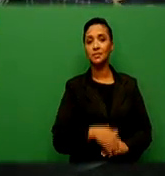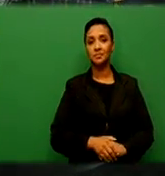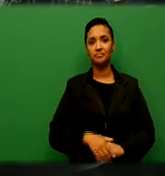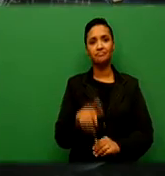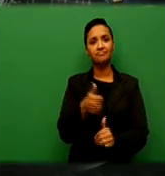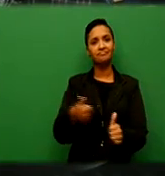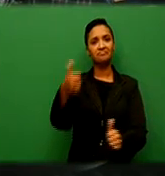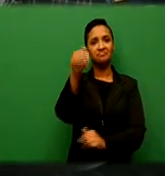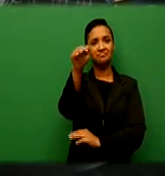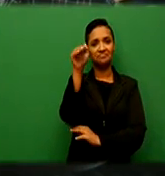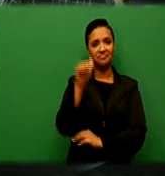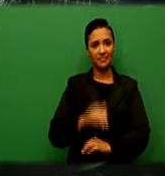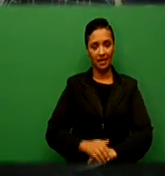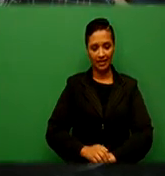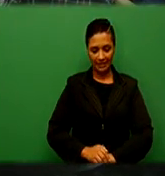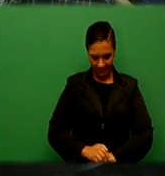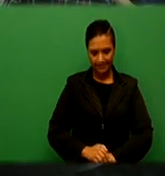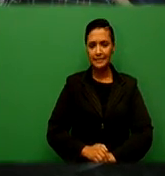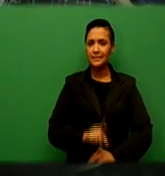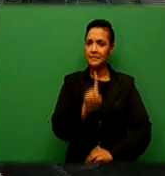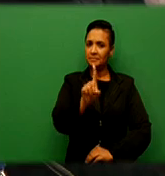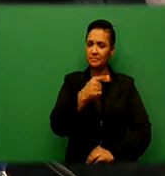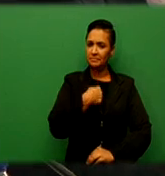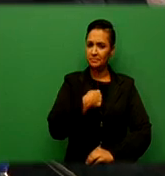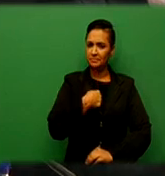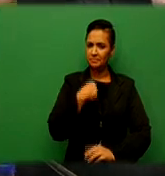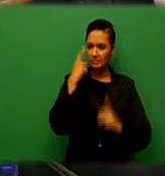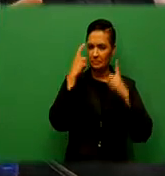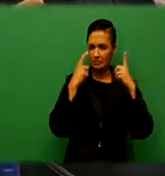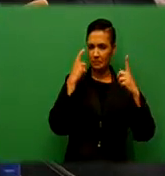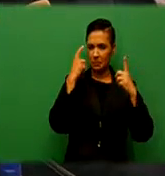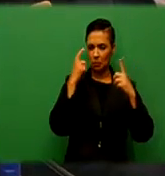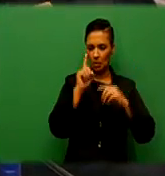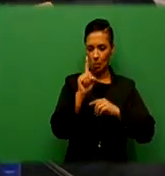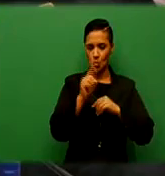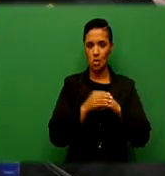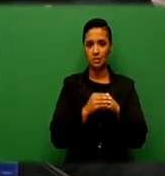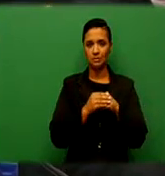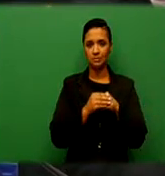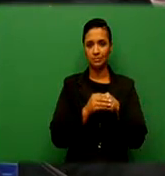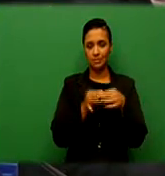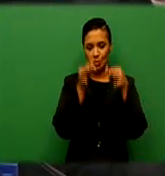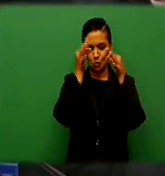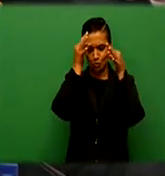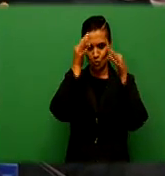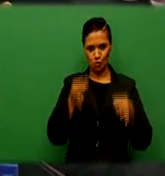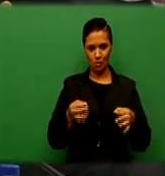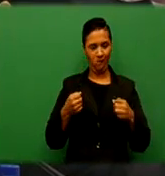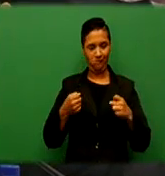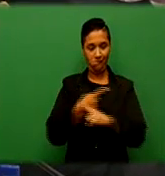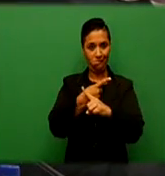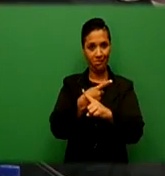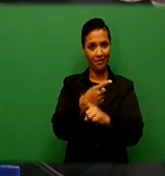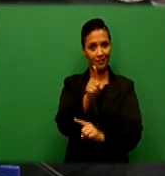Governor. Yeah, I was wondering, the split decision was quite interesting. It's the first time